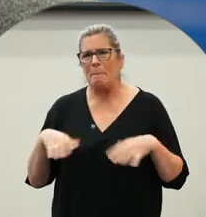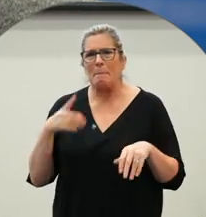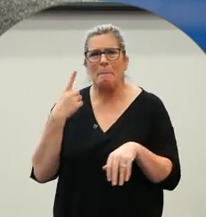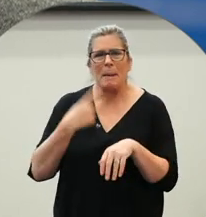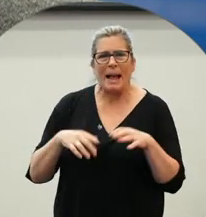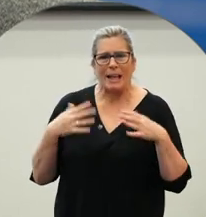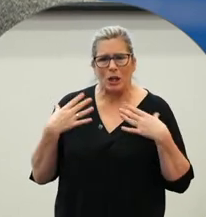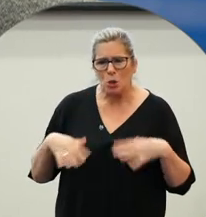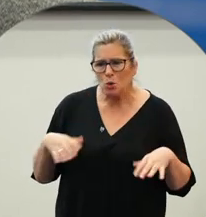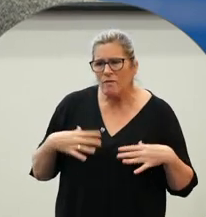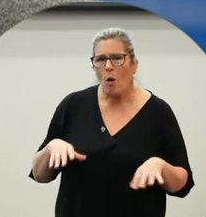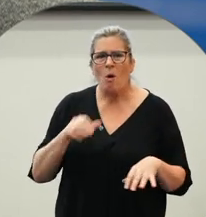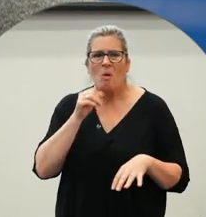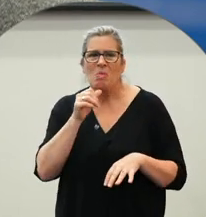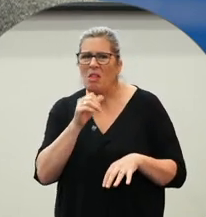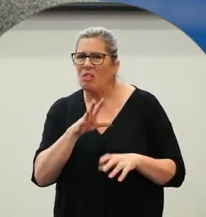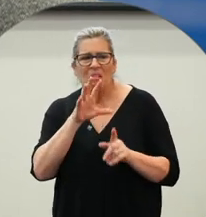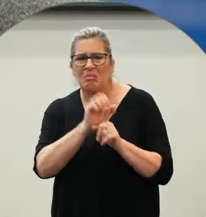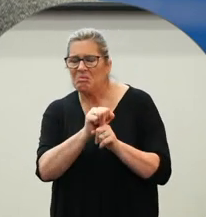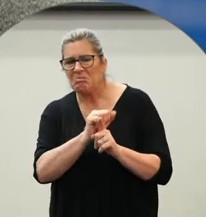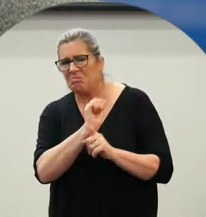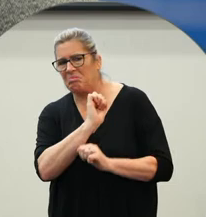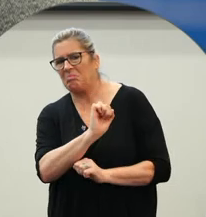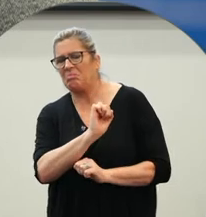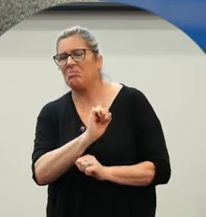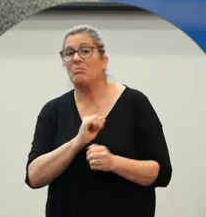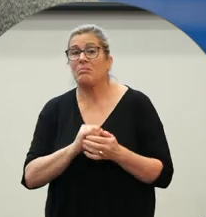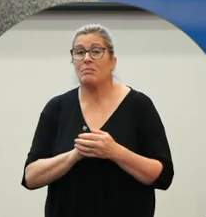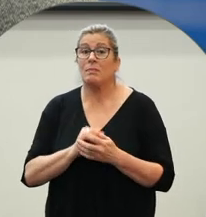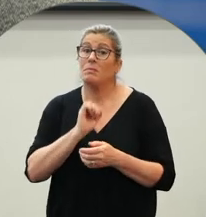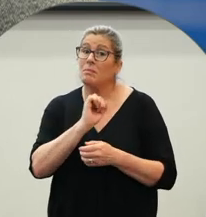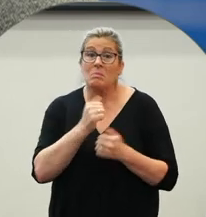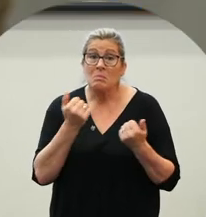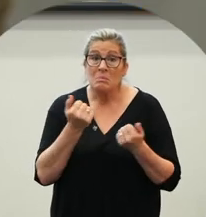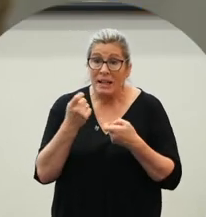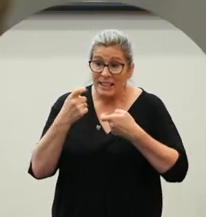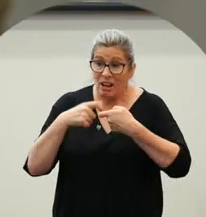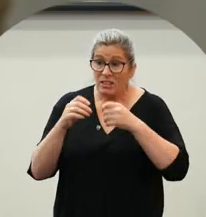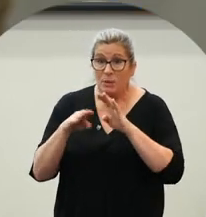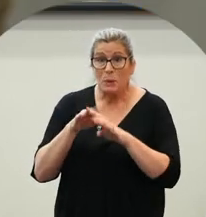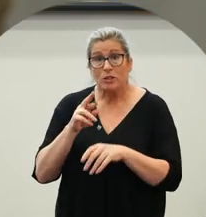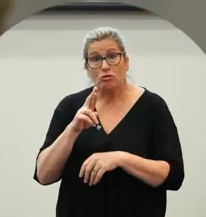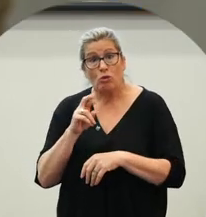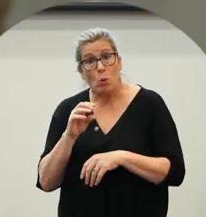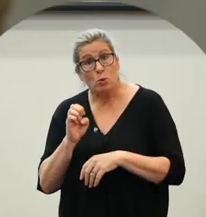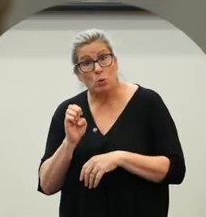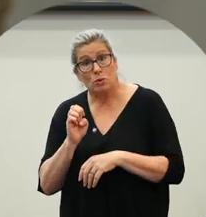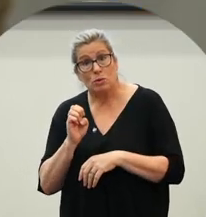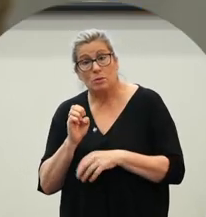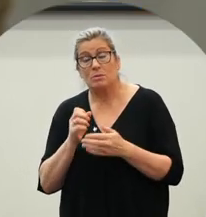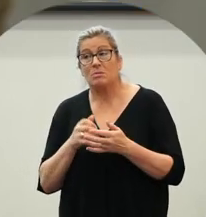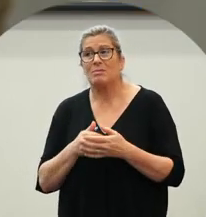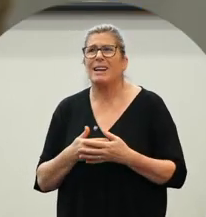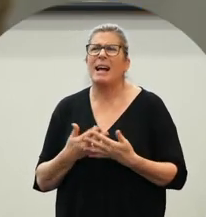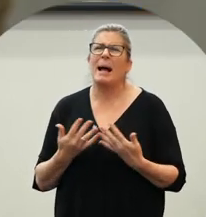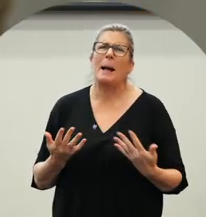that. Would he have had any contact with Rose at any point?